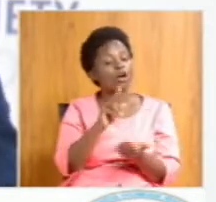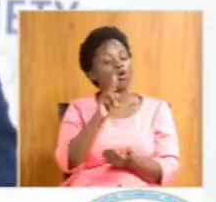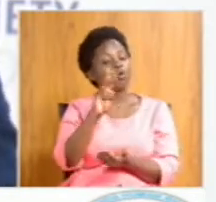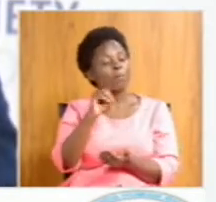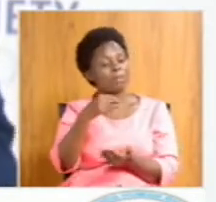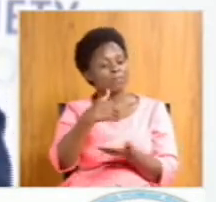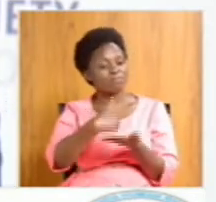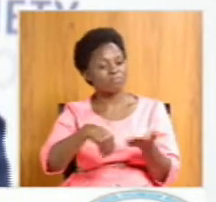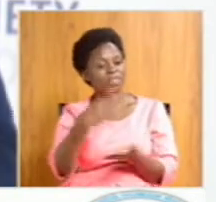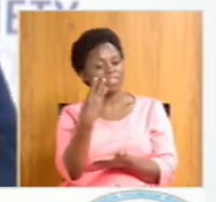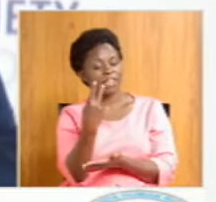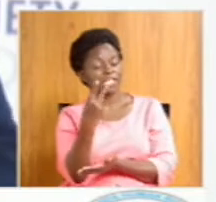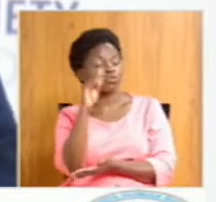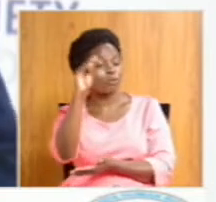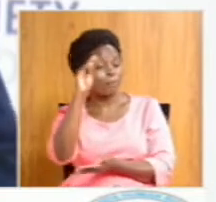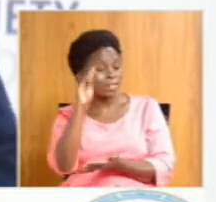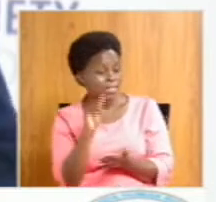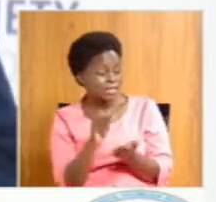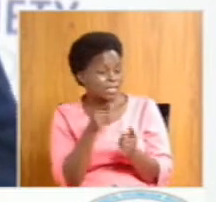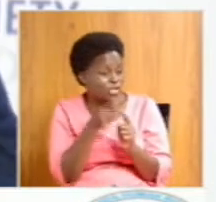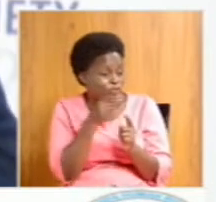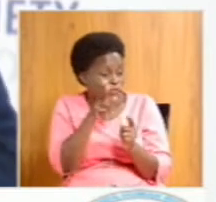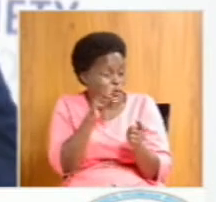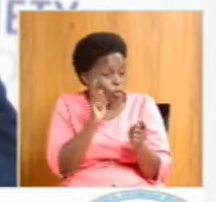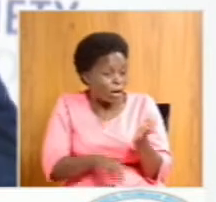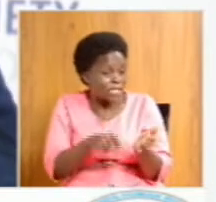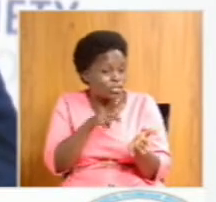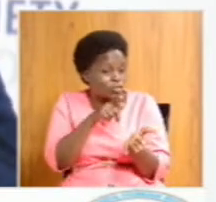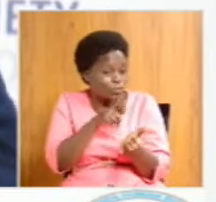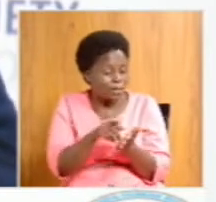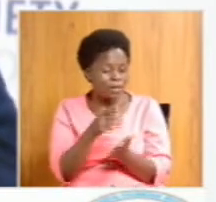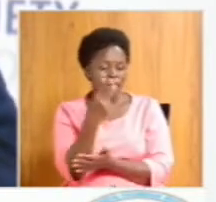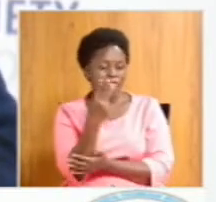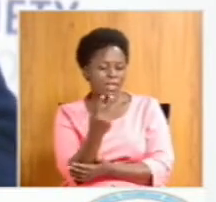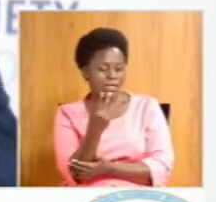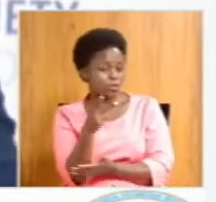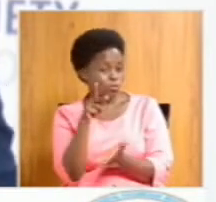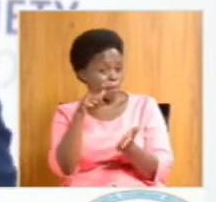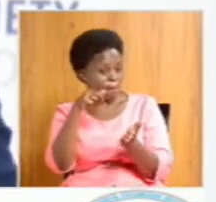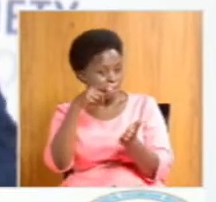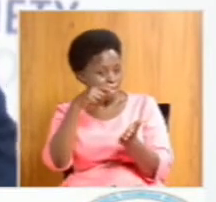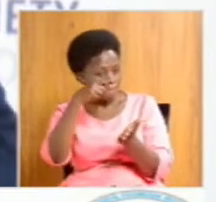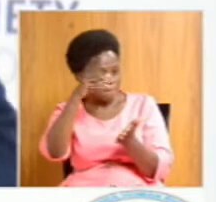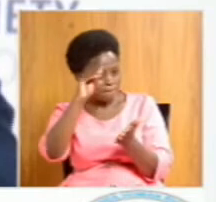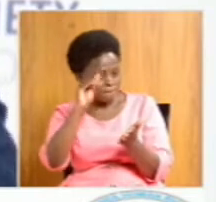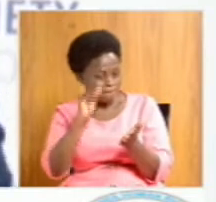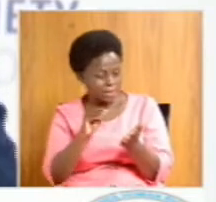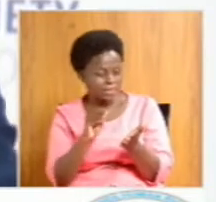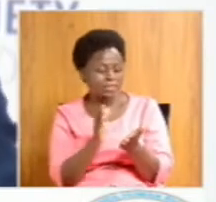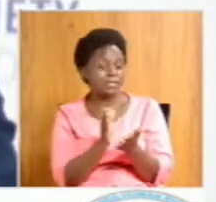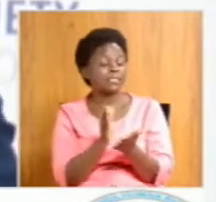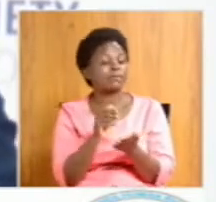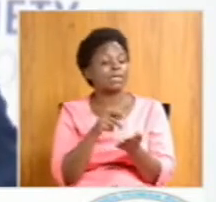of this unit for that price. You can imagine. So the 32% being broken down, 20% is their